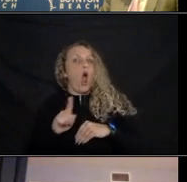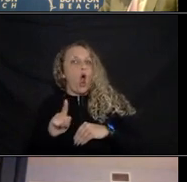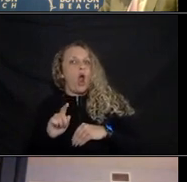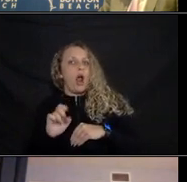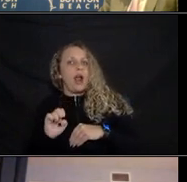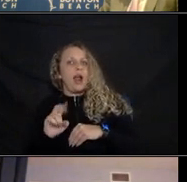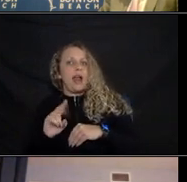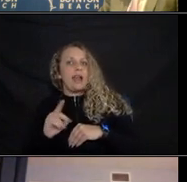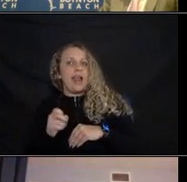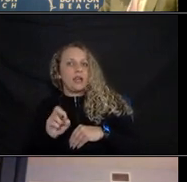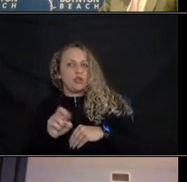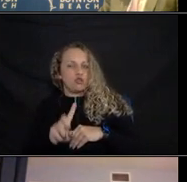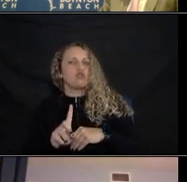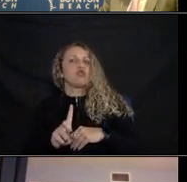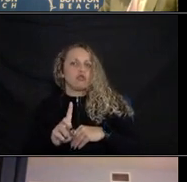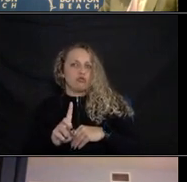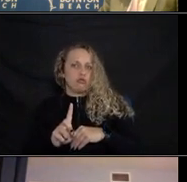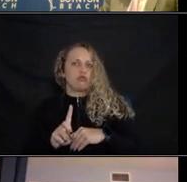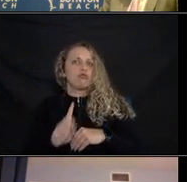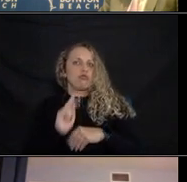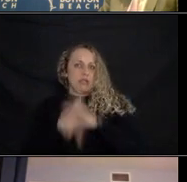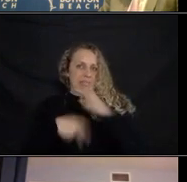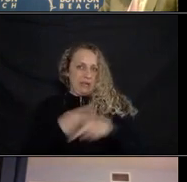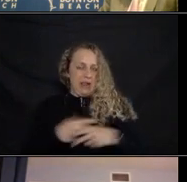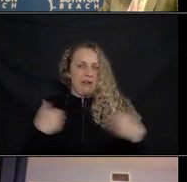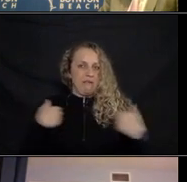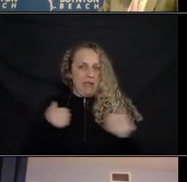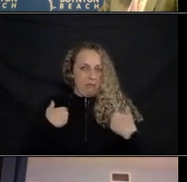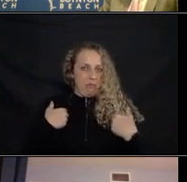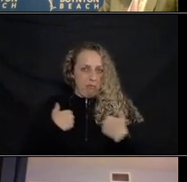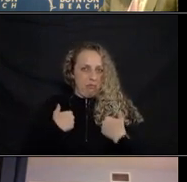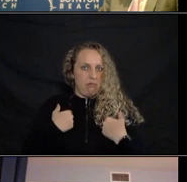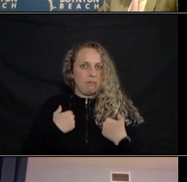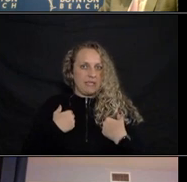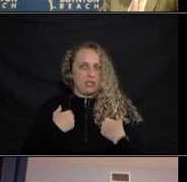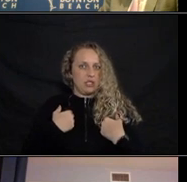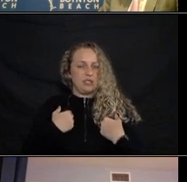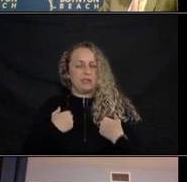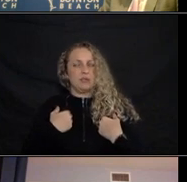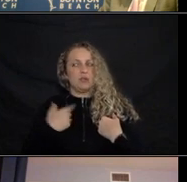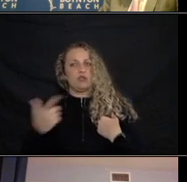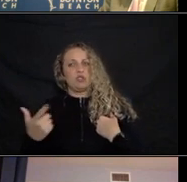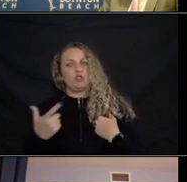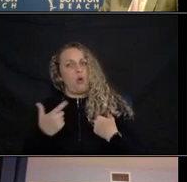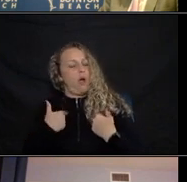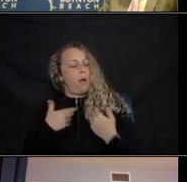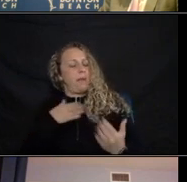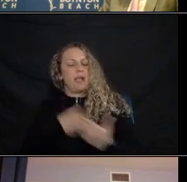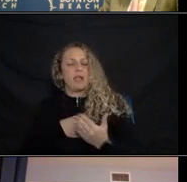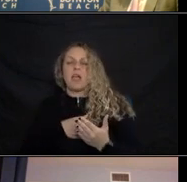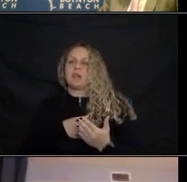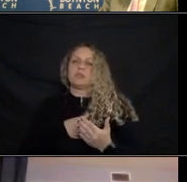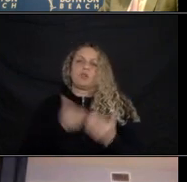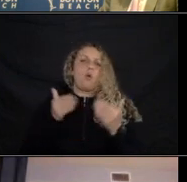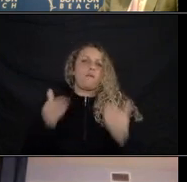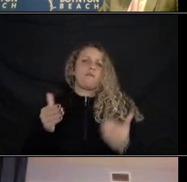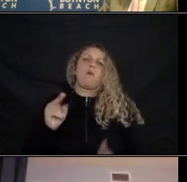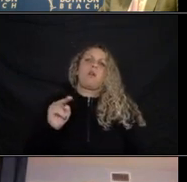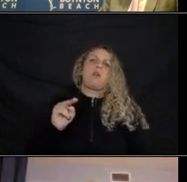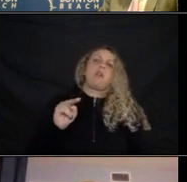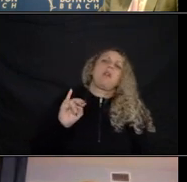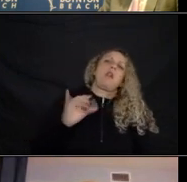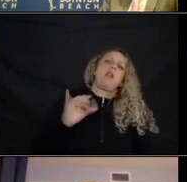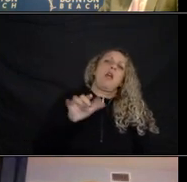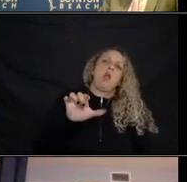species. I'm opposed to the going forward of the Nichols property, and I